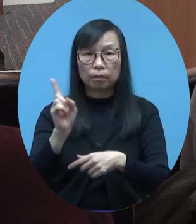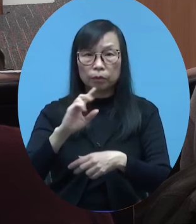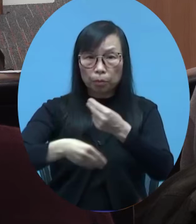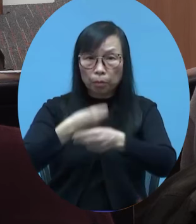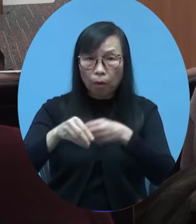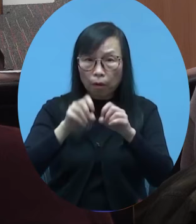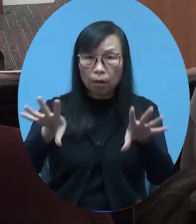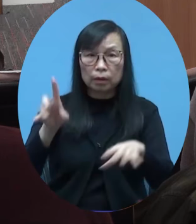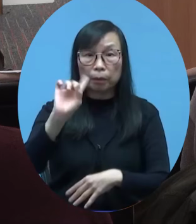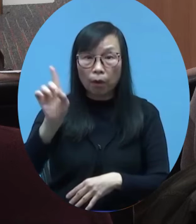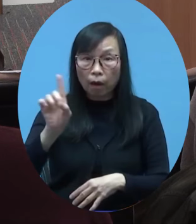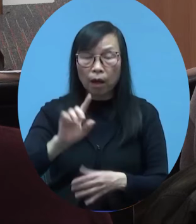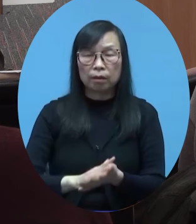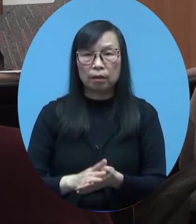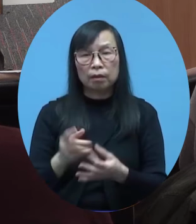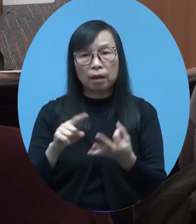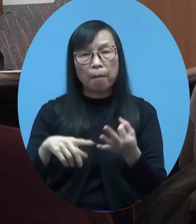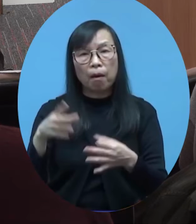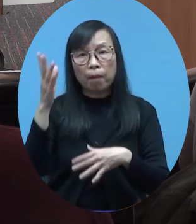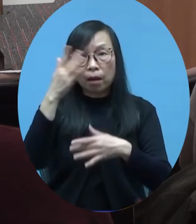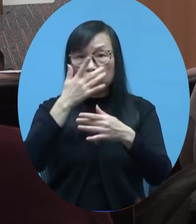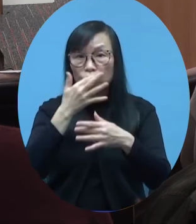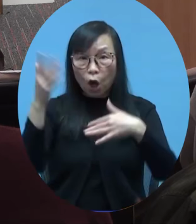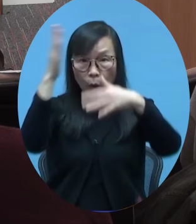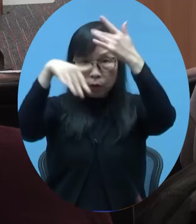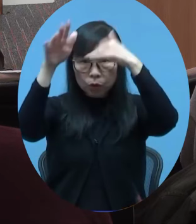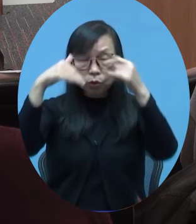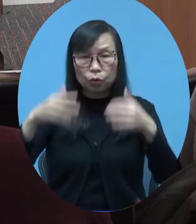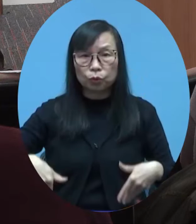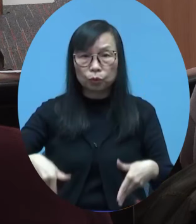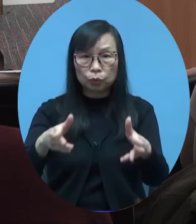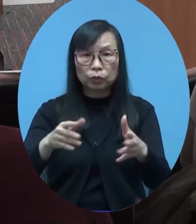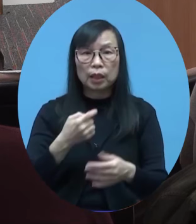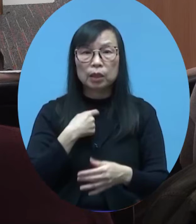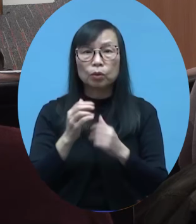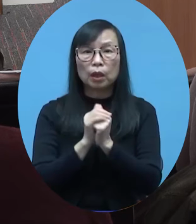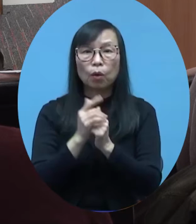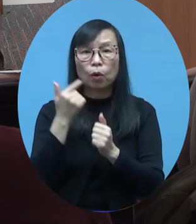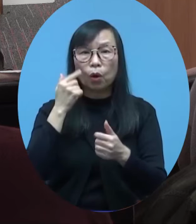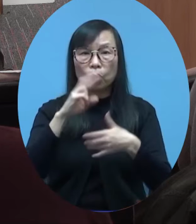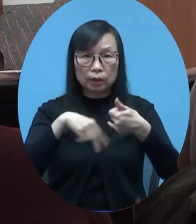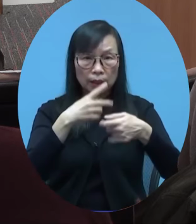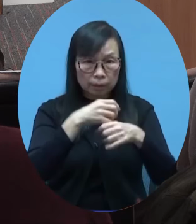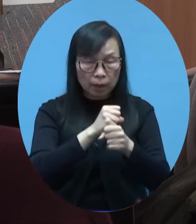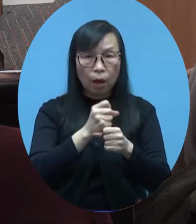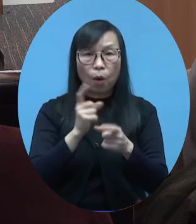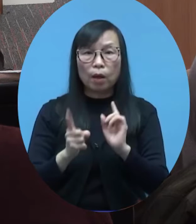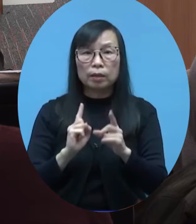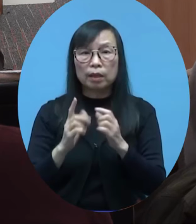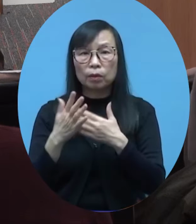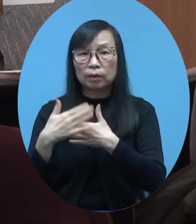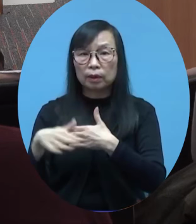estate. Is there a need to impose mandatory testing or collect environmental samples from other buildings in the same estate? Thank